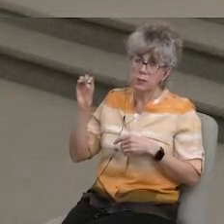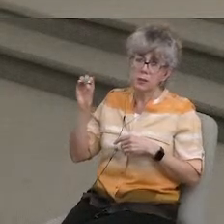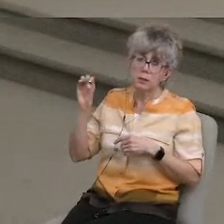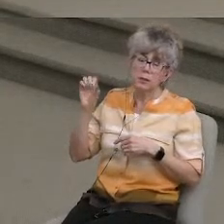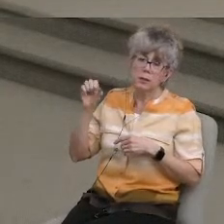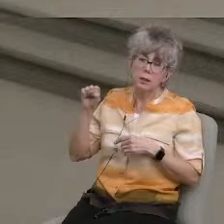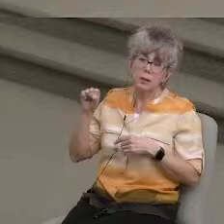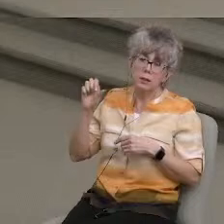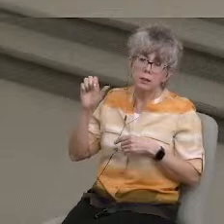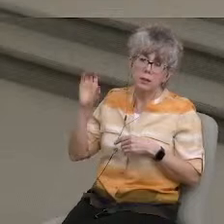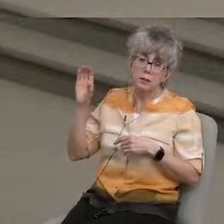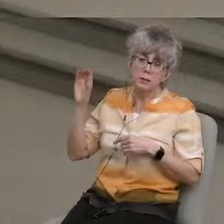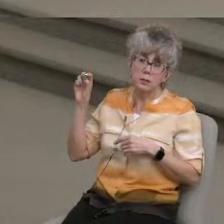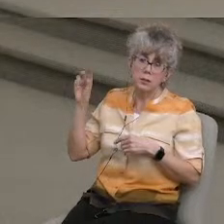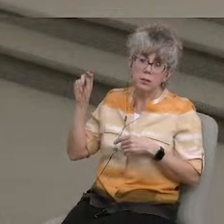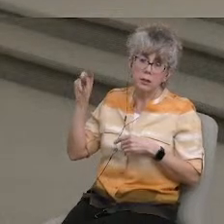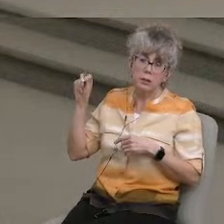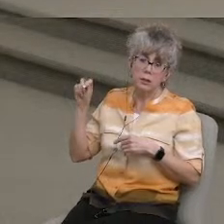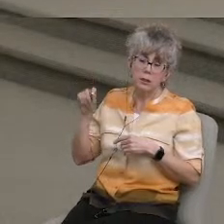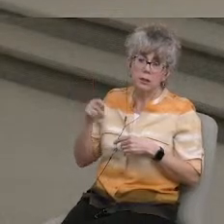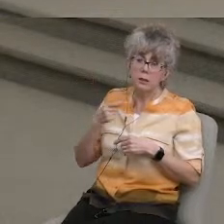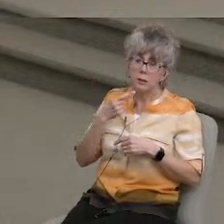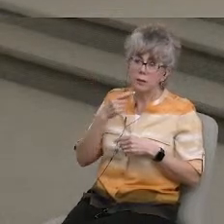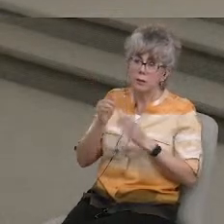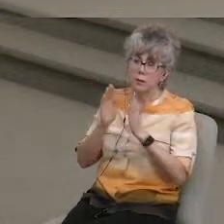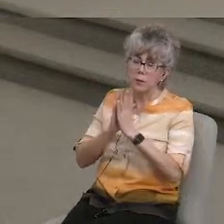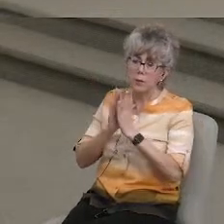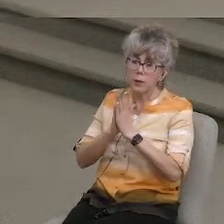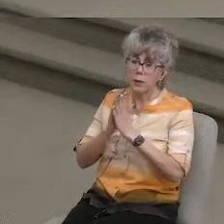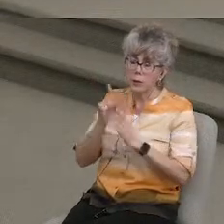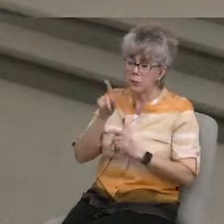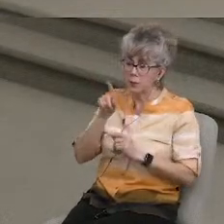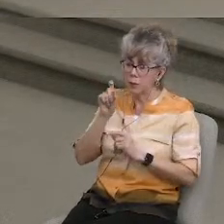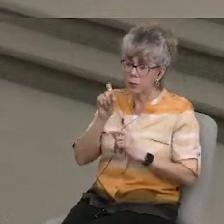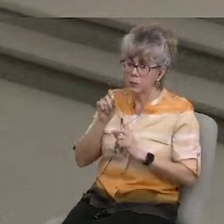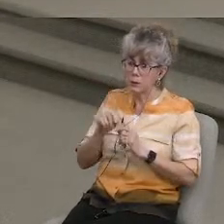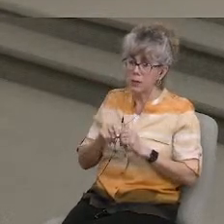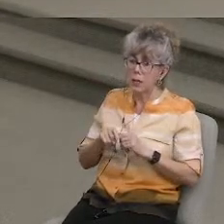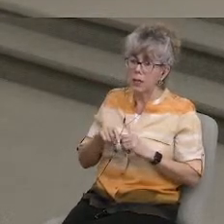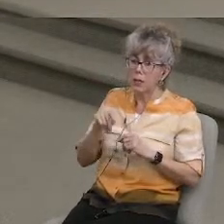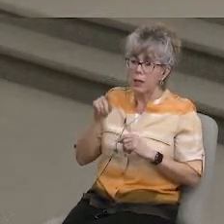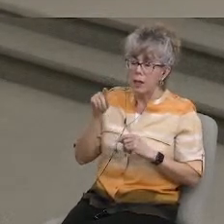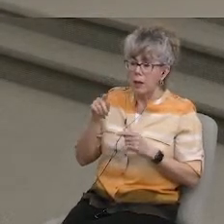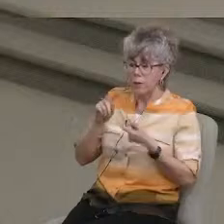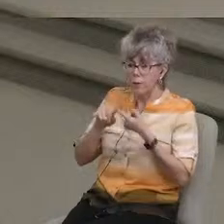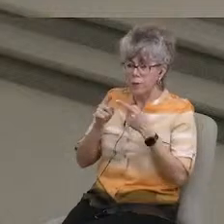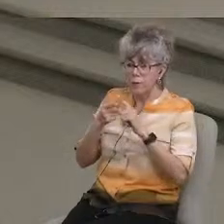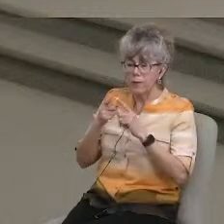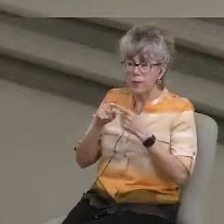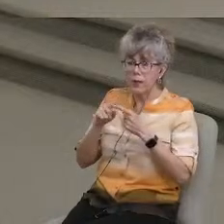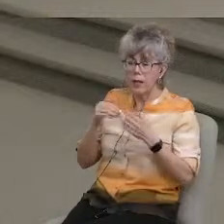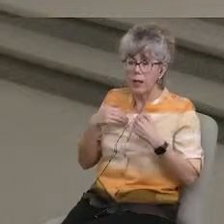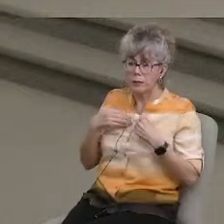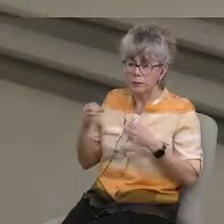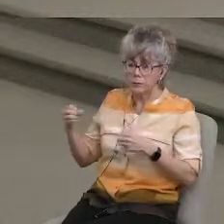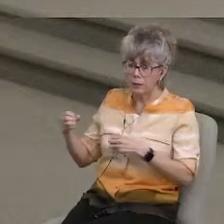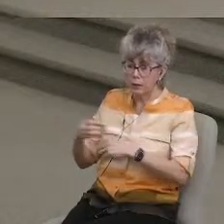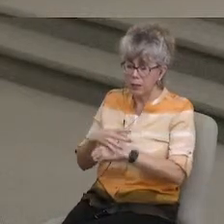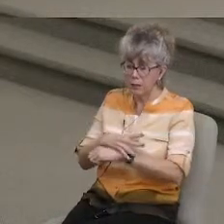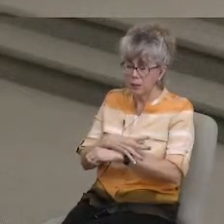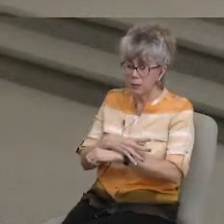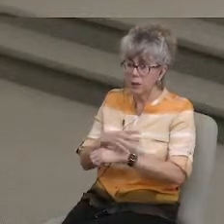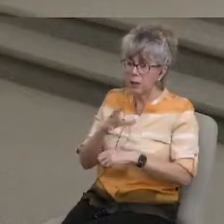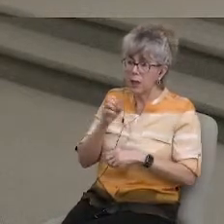whose name is David Cipher. David Cipher has cancer, and David's wife,